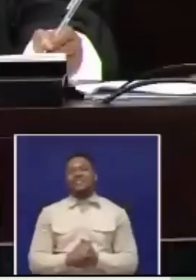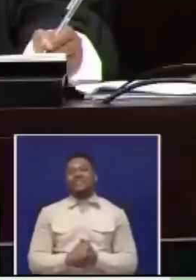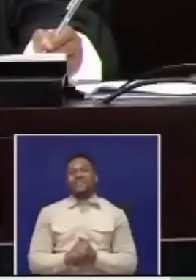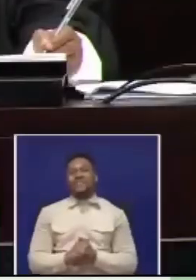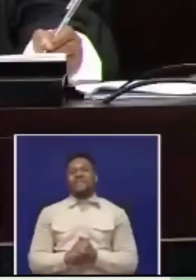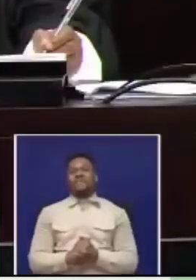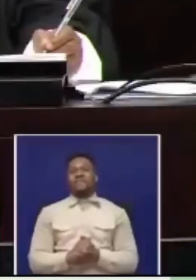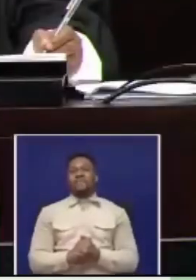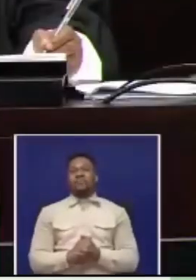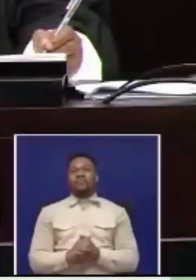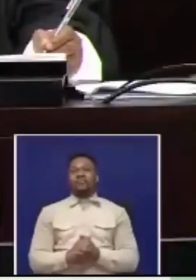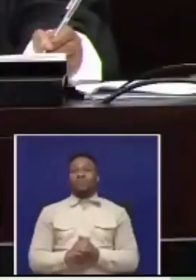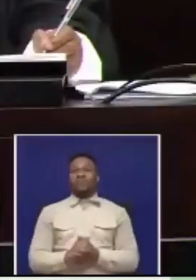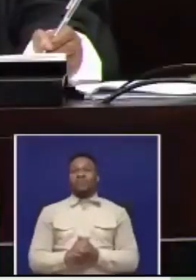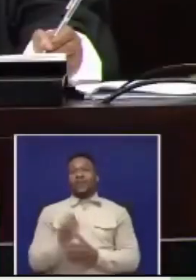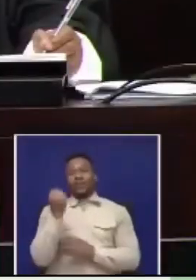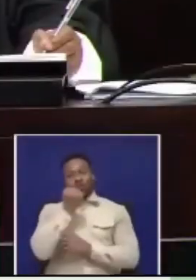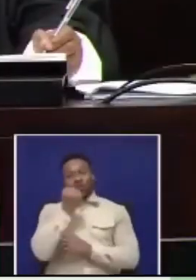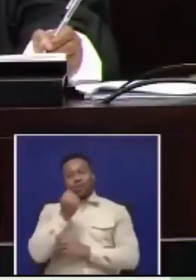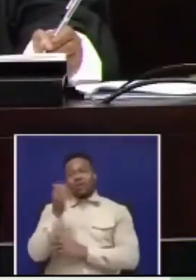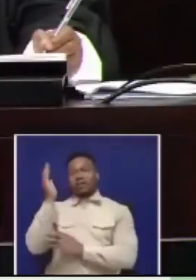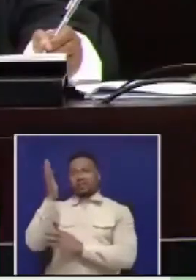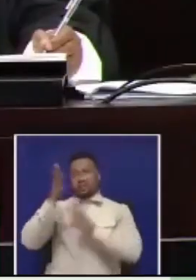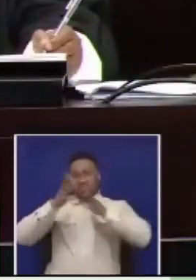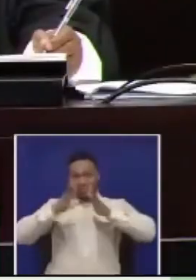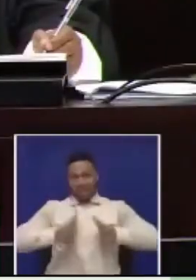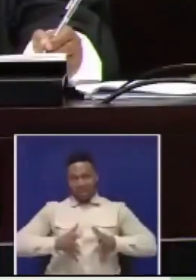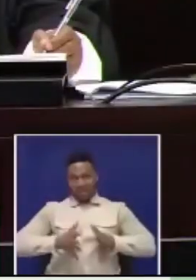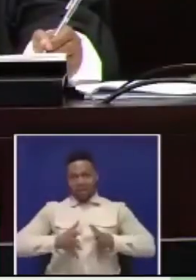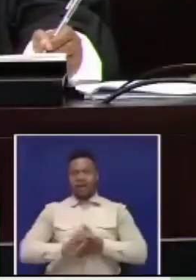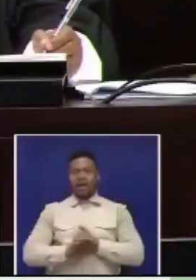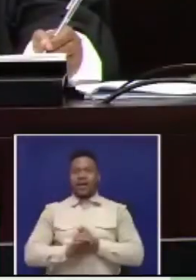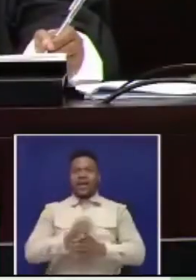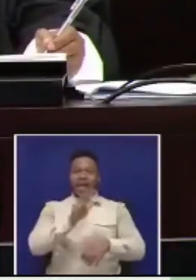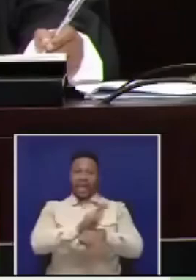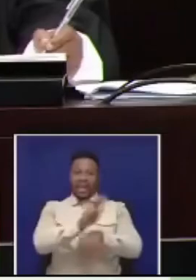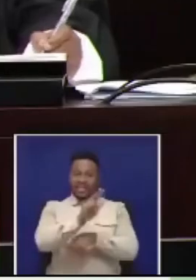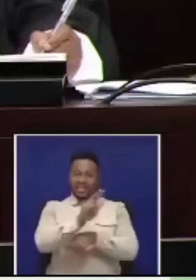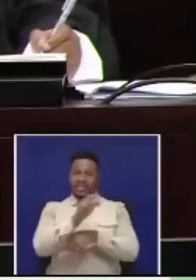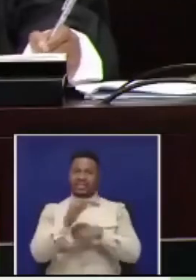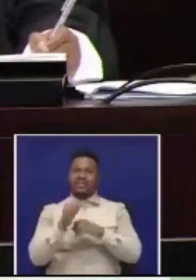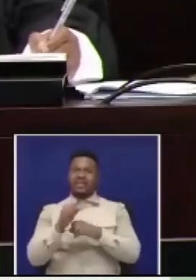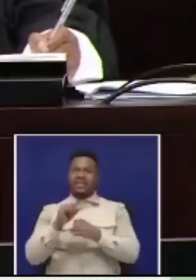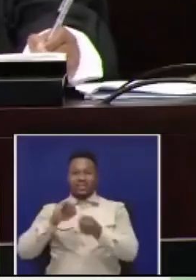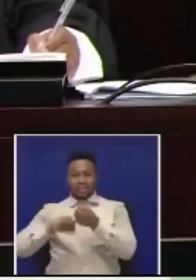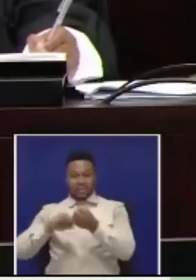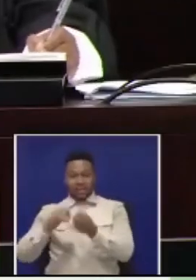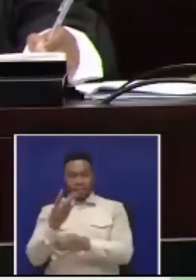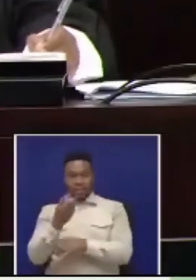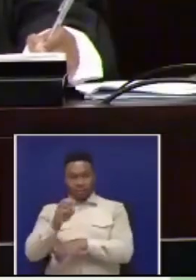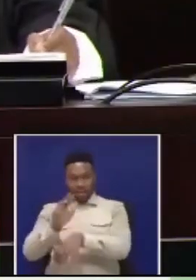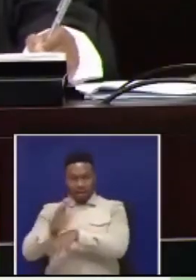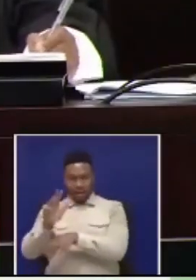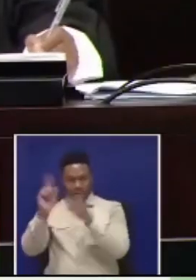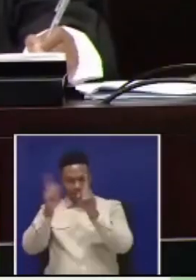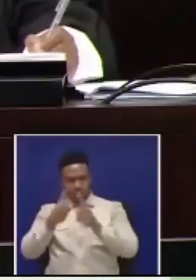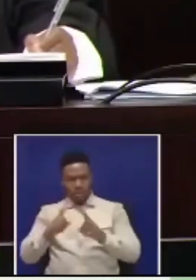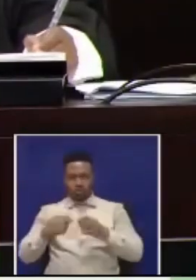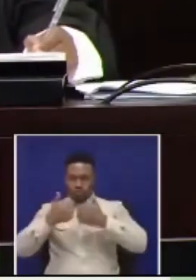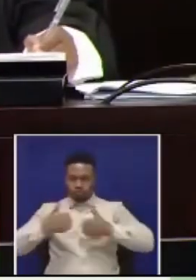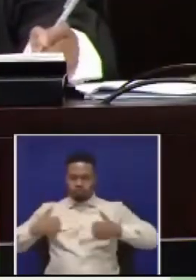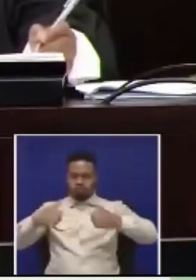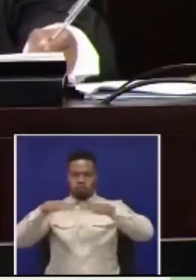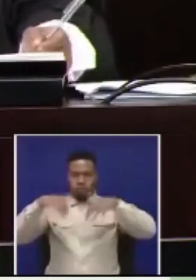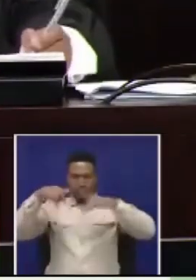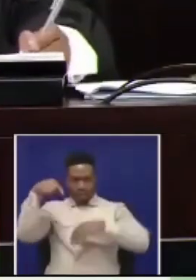House Chairperson, or Speaker, on 18 September 2019, during a special sitting of this House, the President